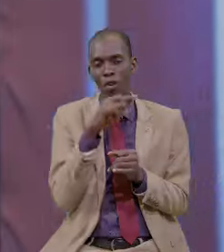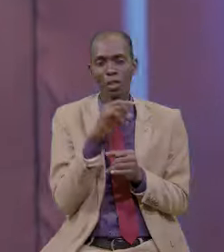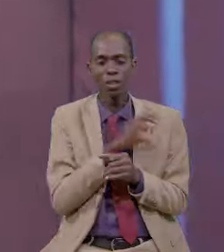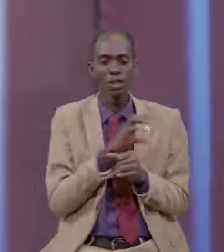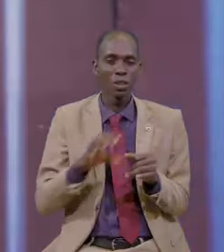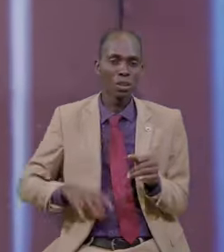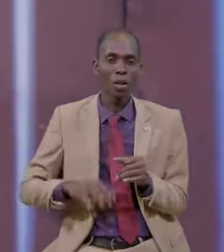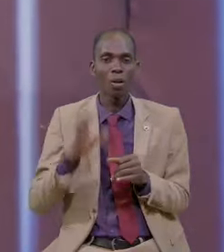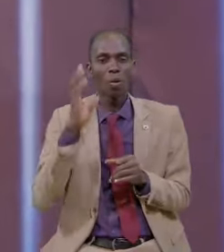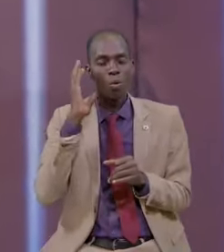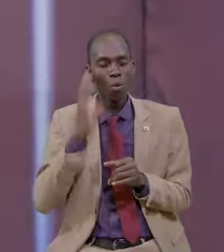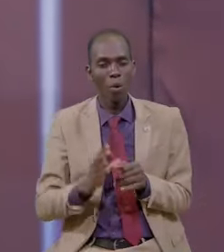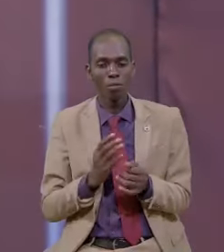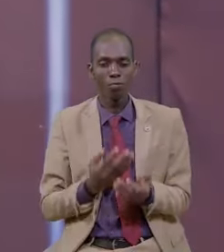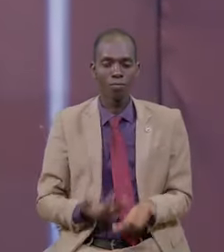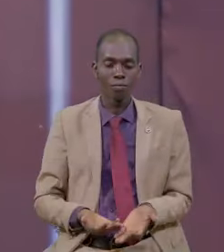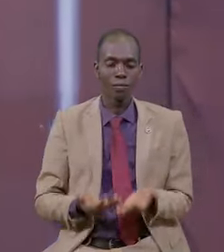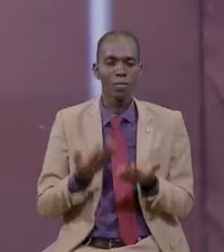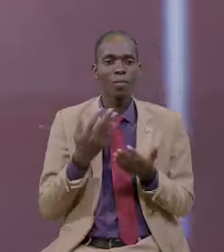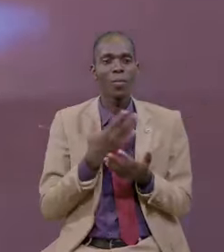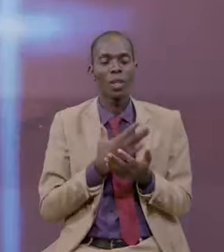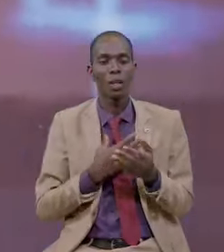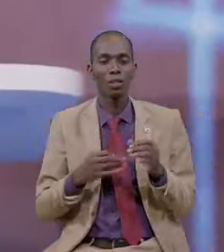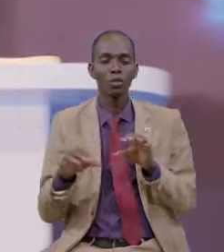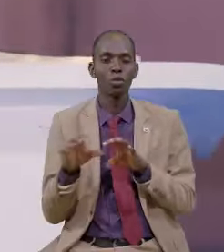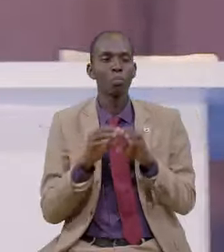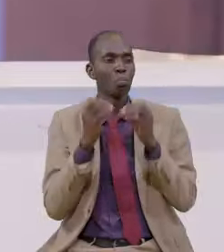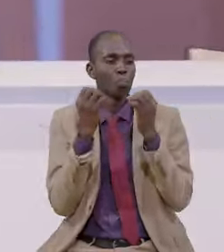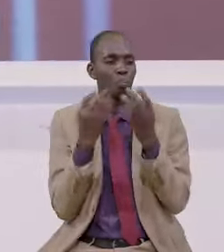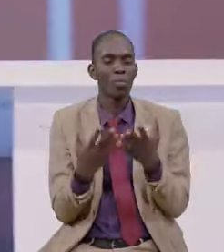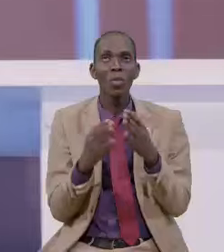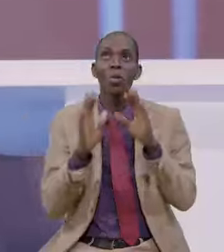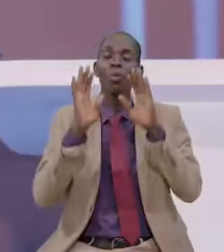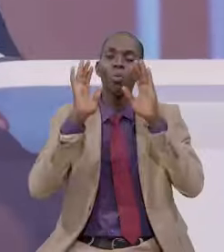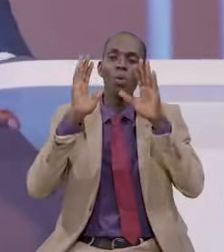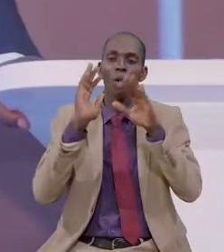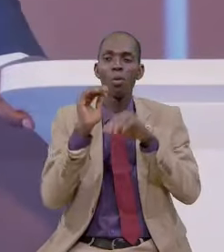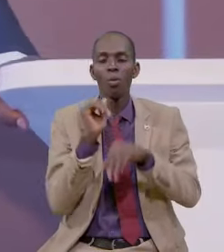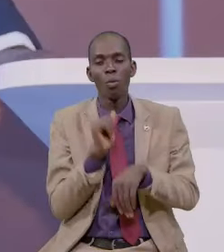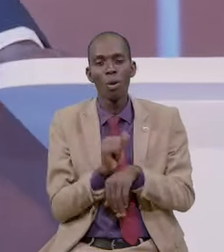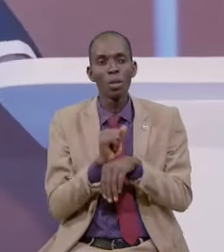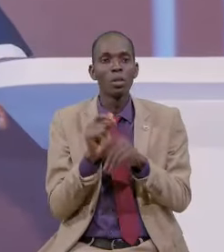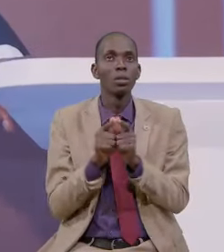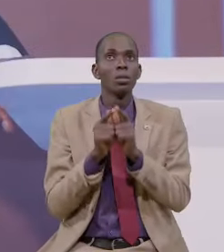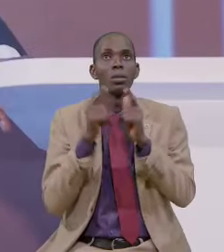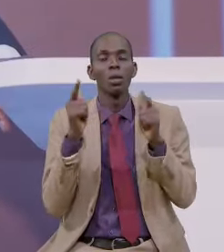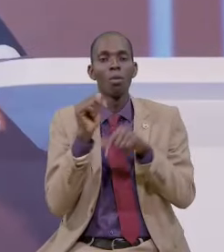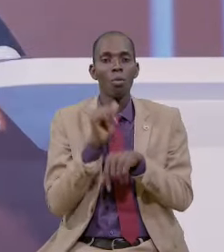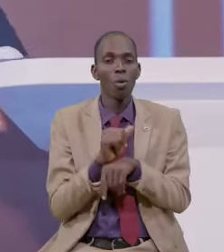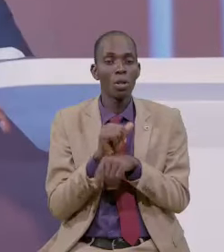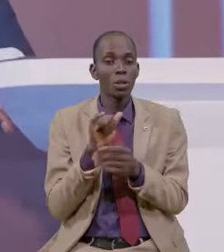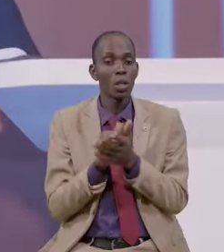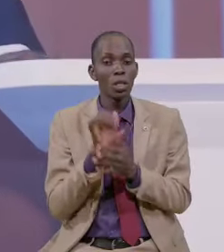they will do many wonderful, great works, that if it